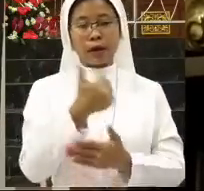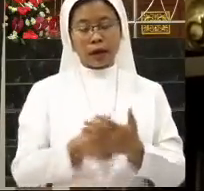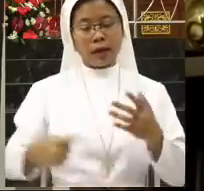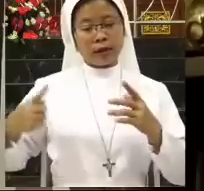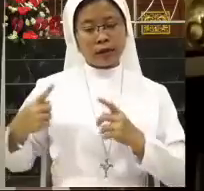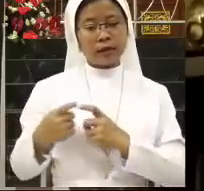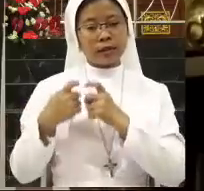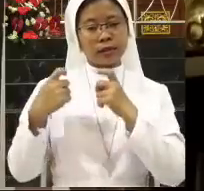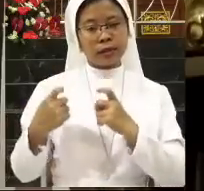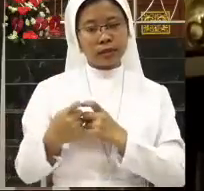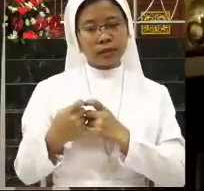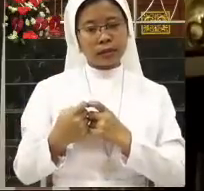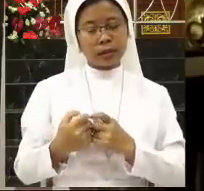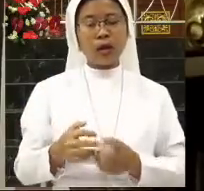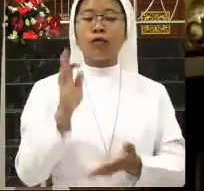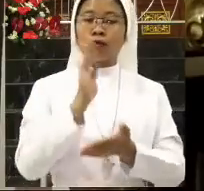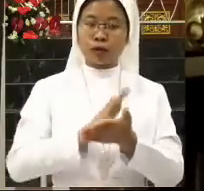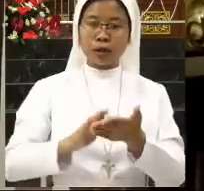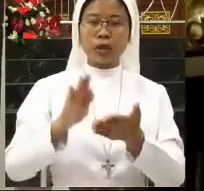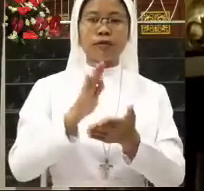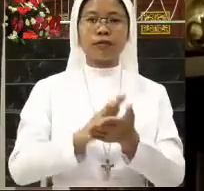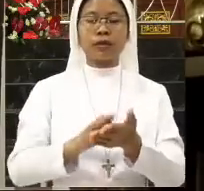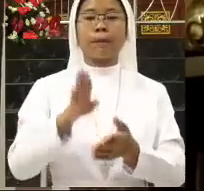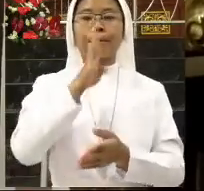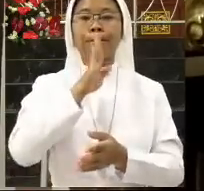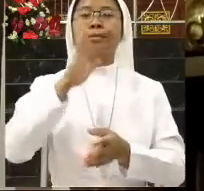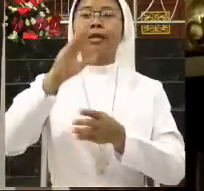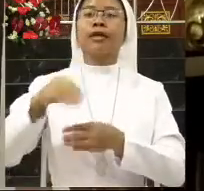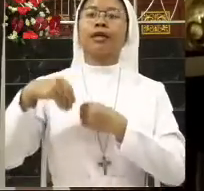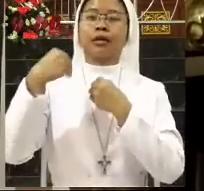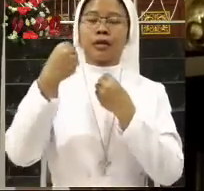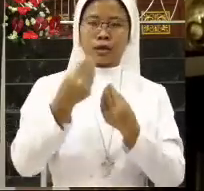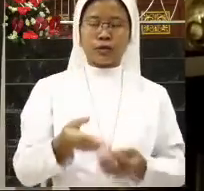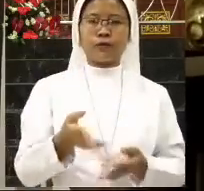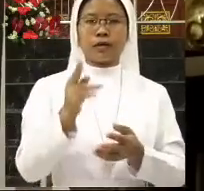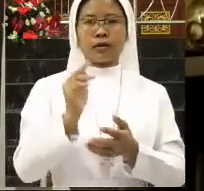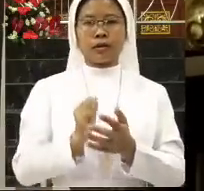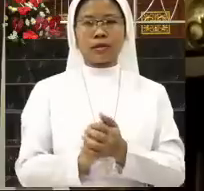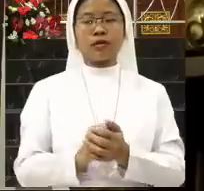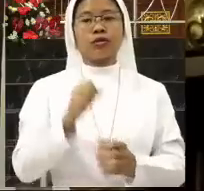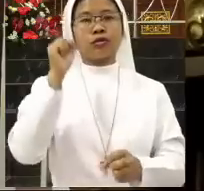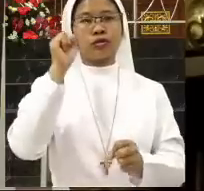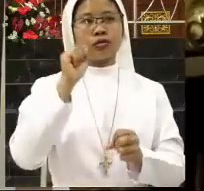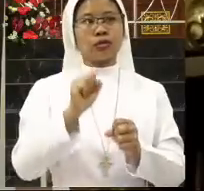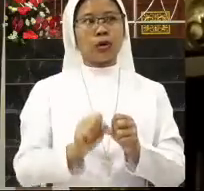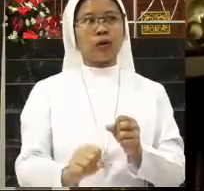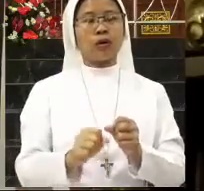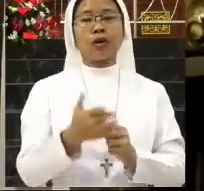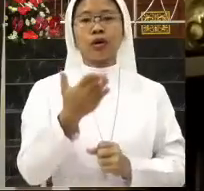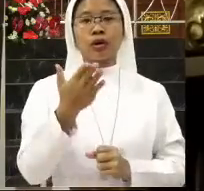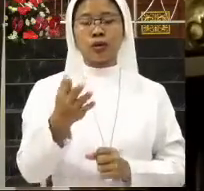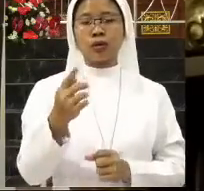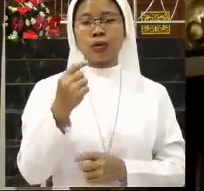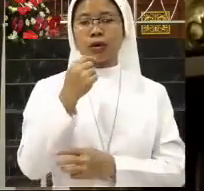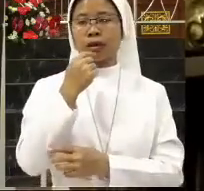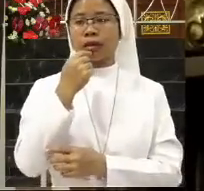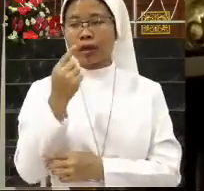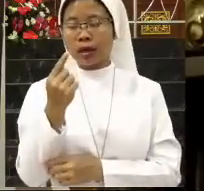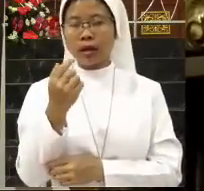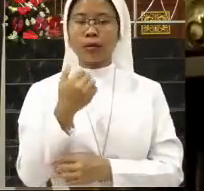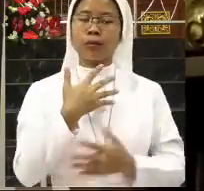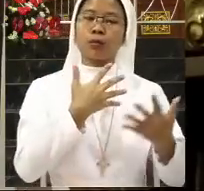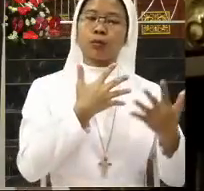sins, forgiveness will be his. Hence, declare your